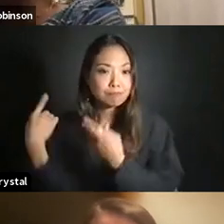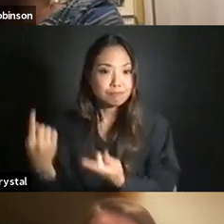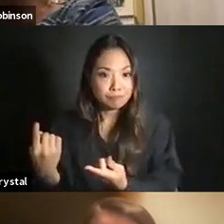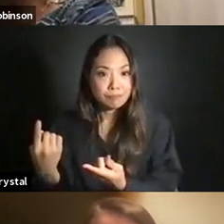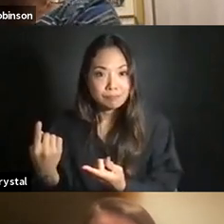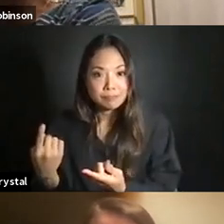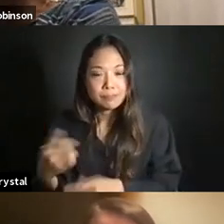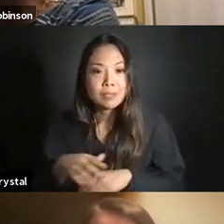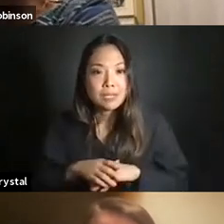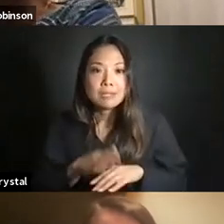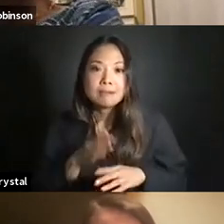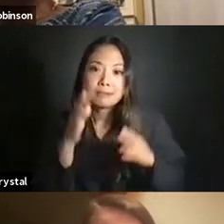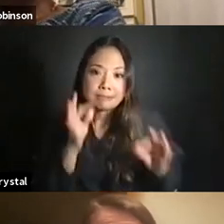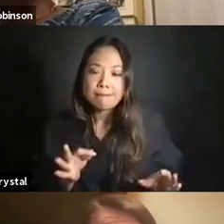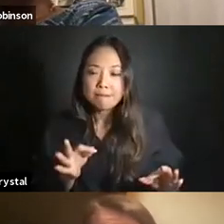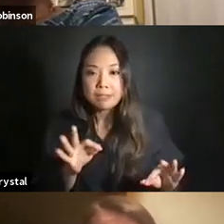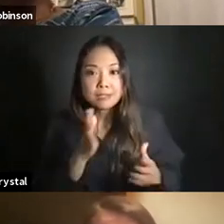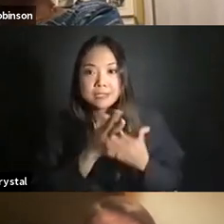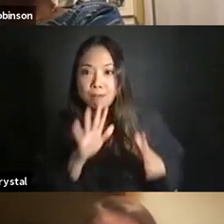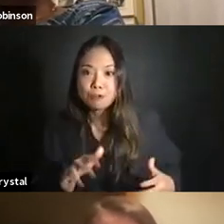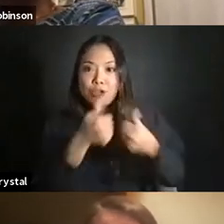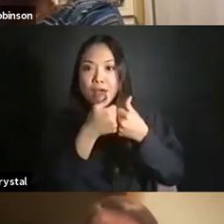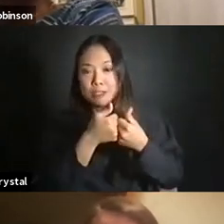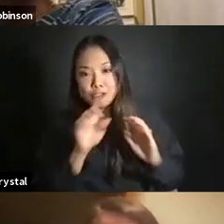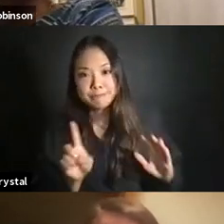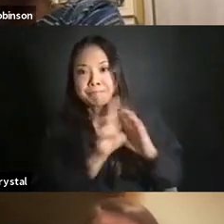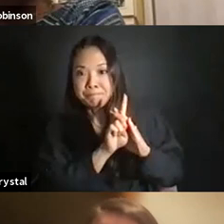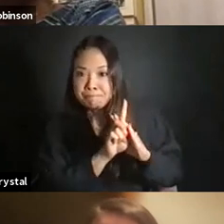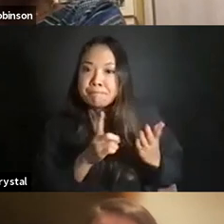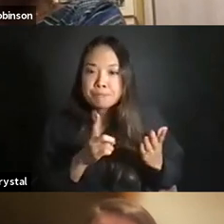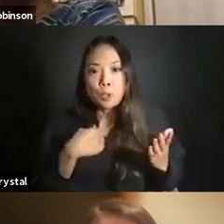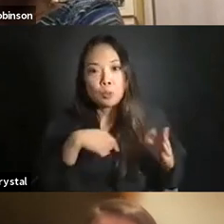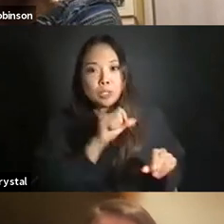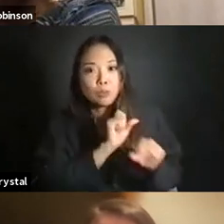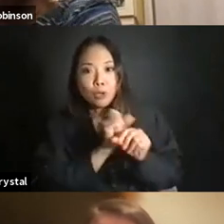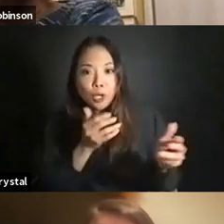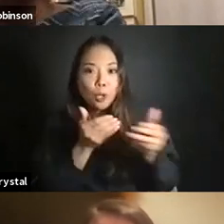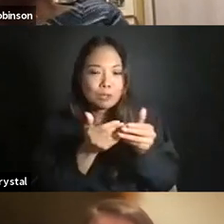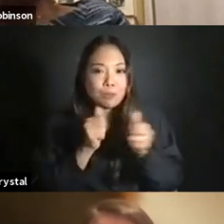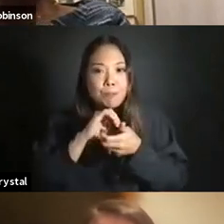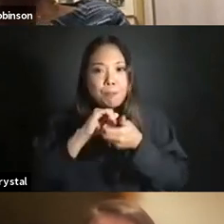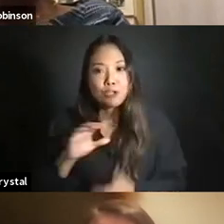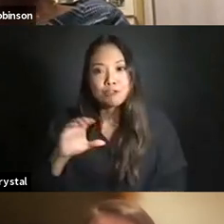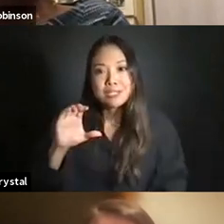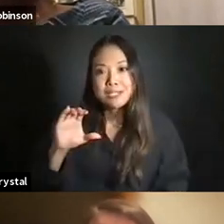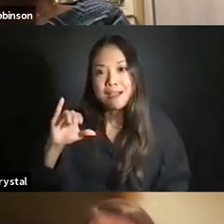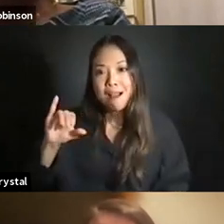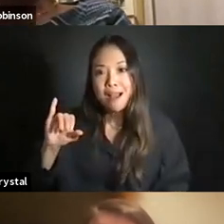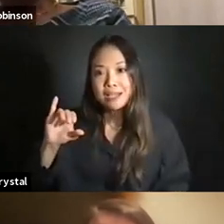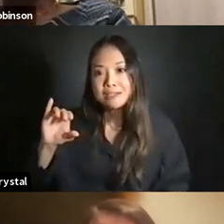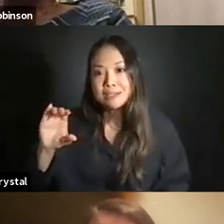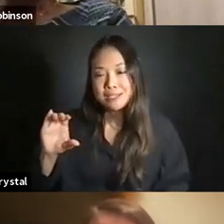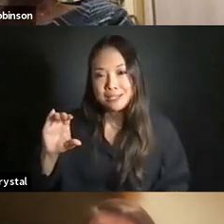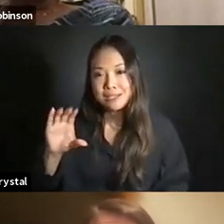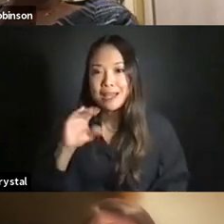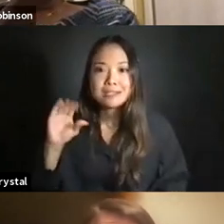um some challenges as we you know get it up and running but we're working very closely with our partners at cic and some of the vendors that they're working